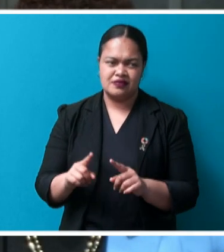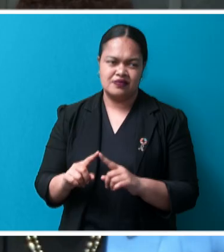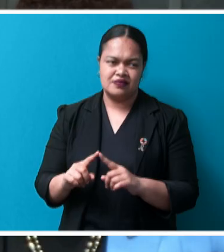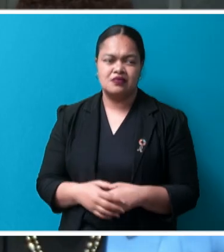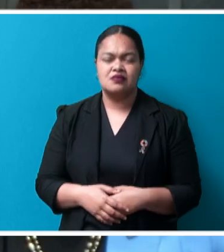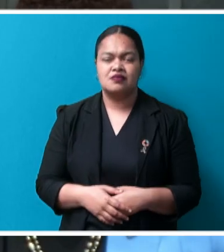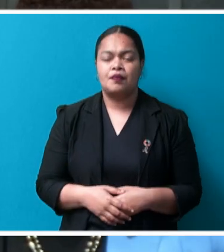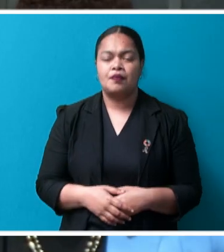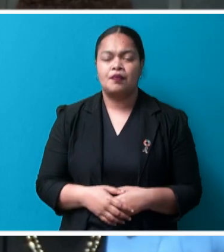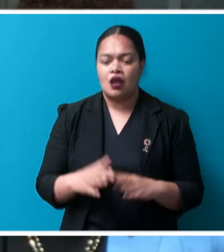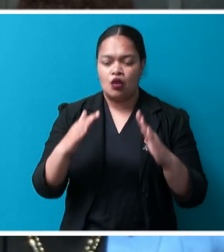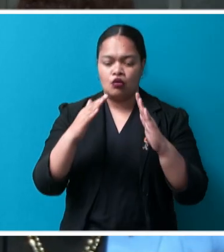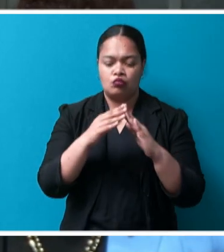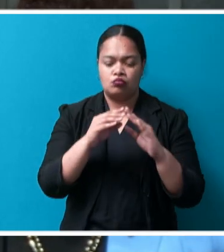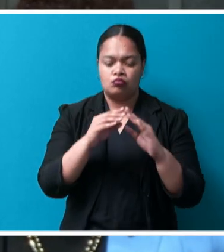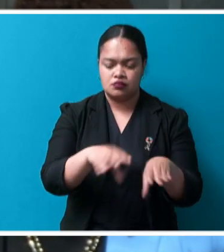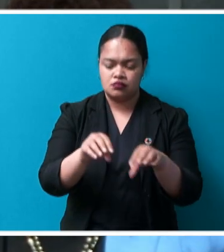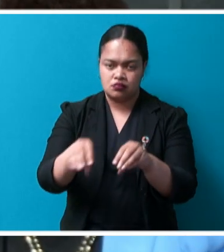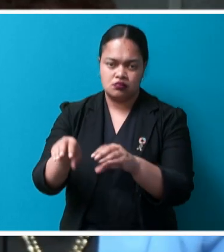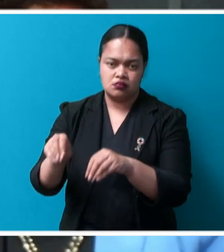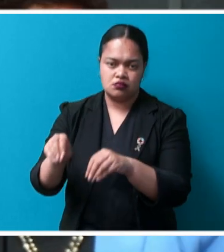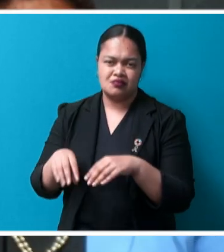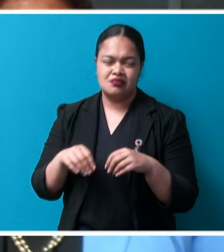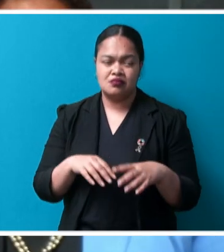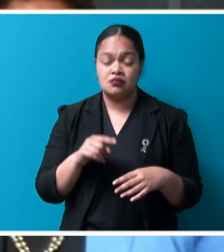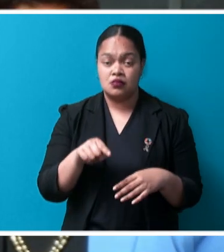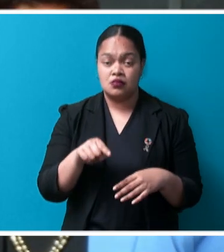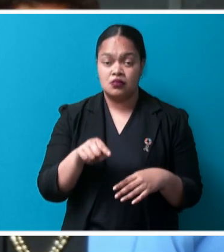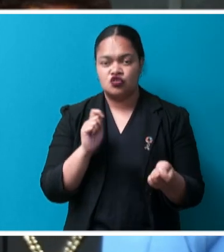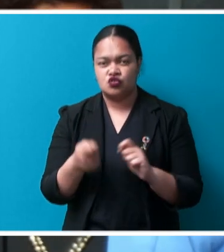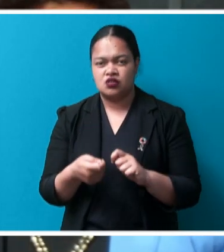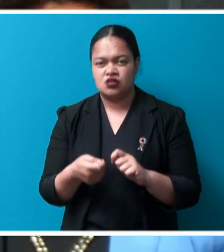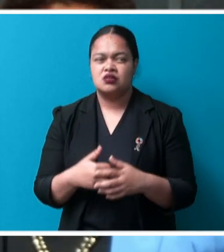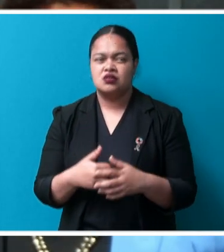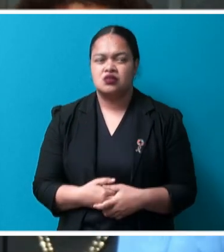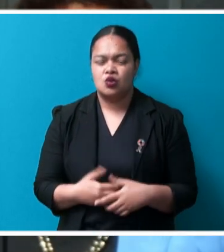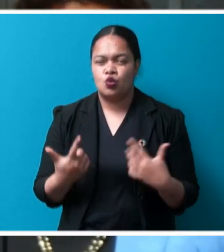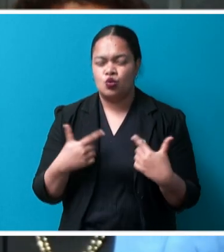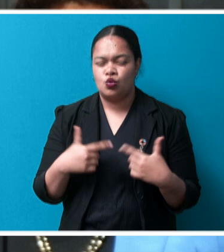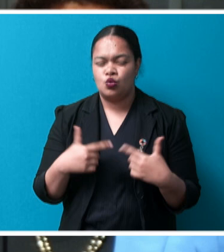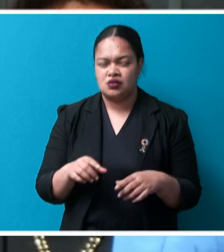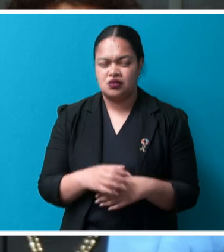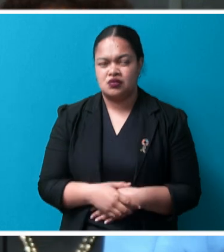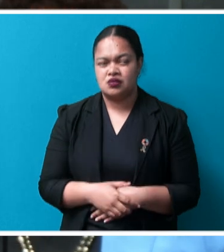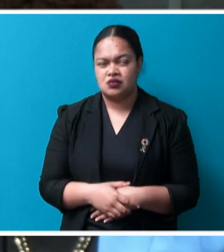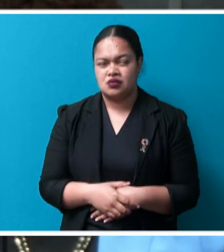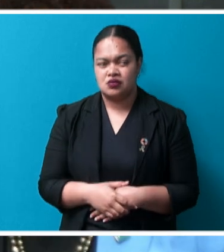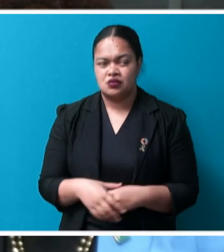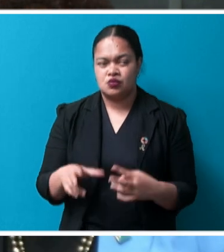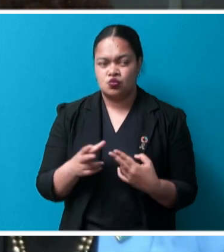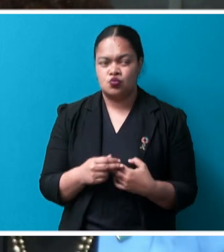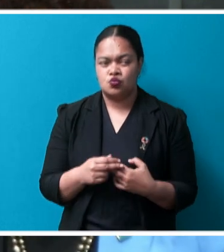doorstep delivery. This distribution model has changed to bypass unnecessary logistic bottlenecks with the setup